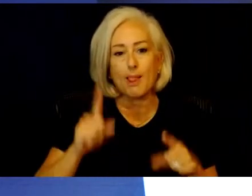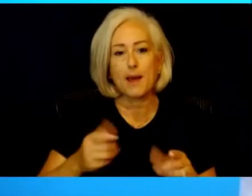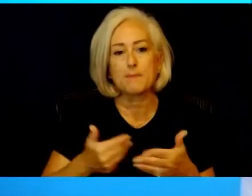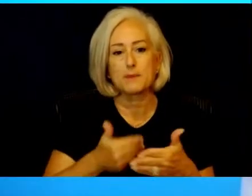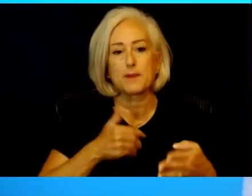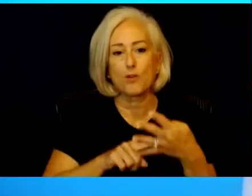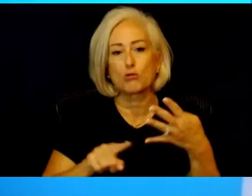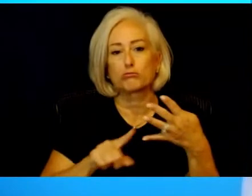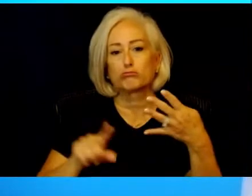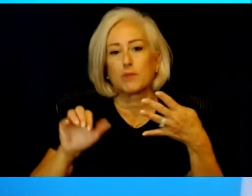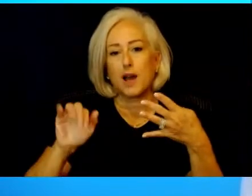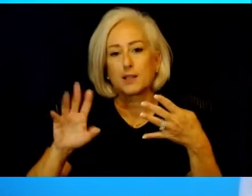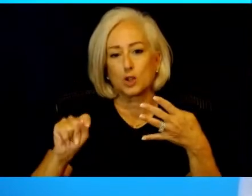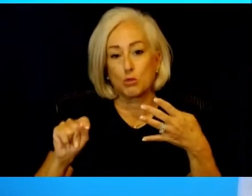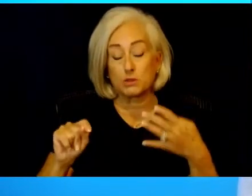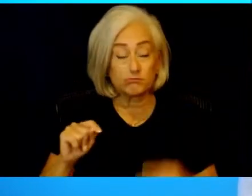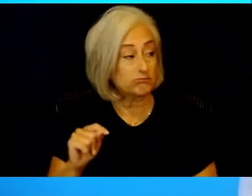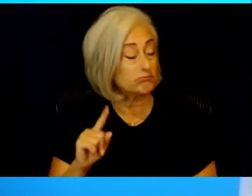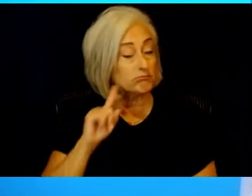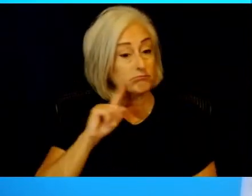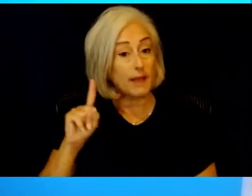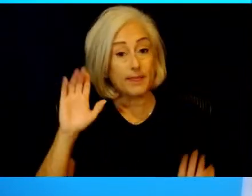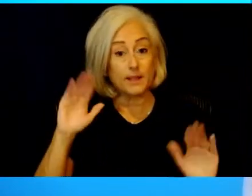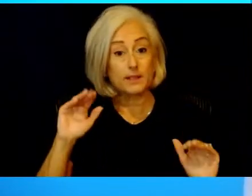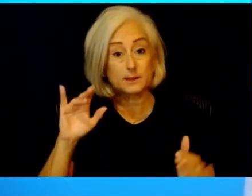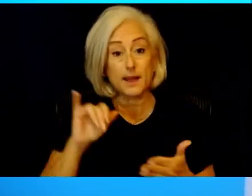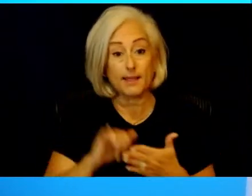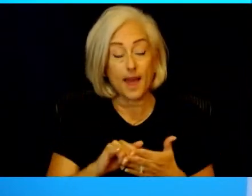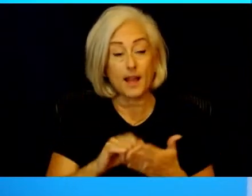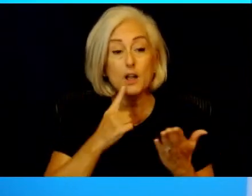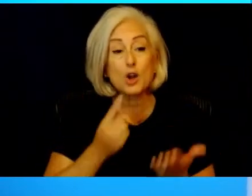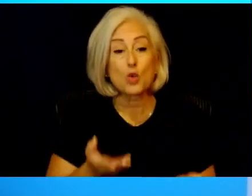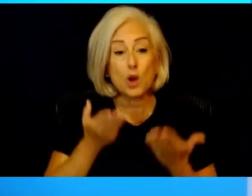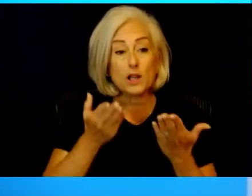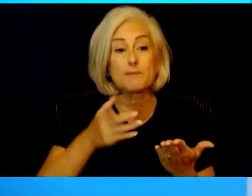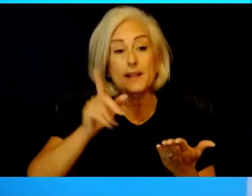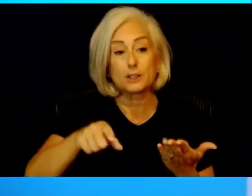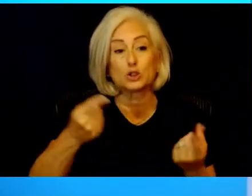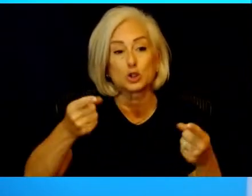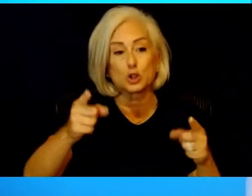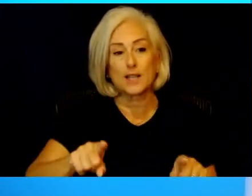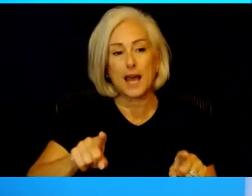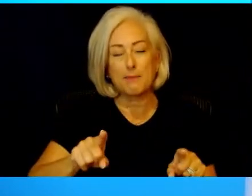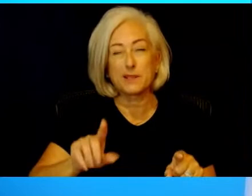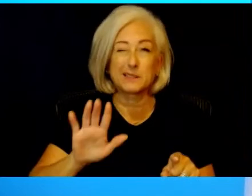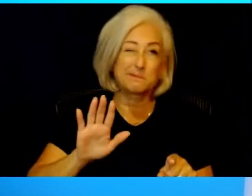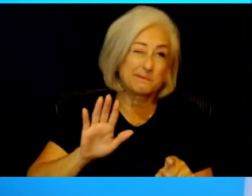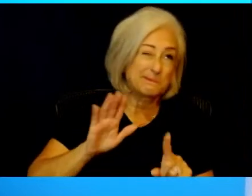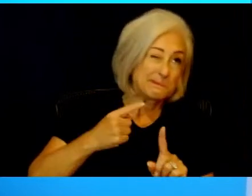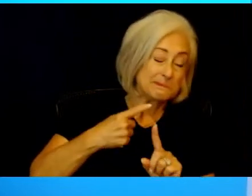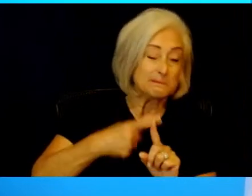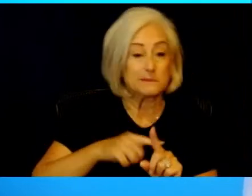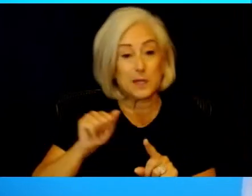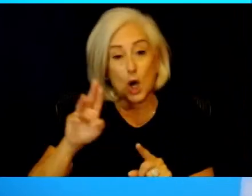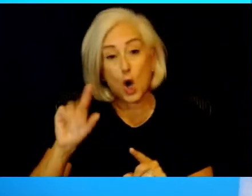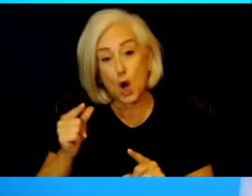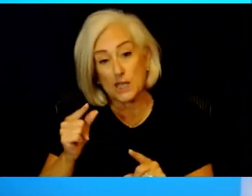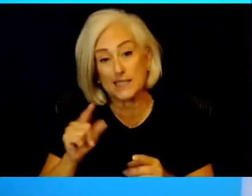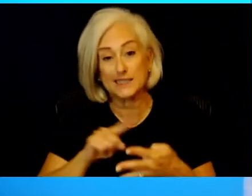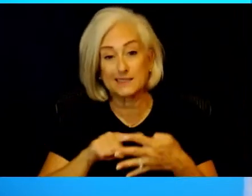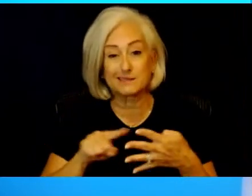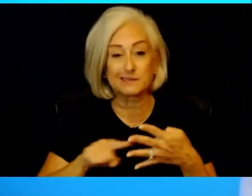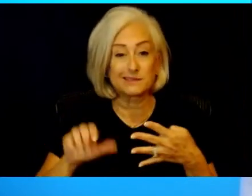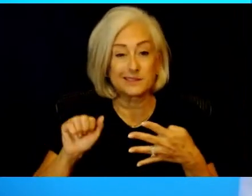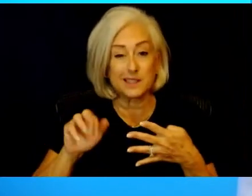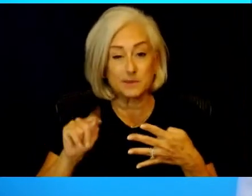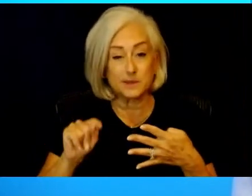I think we are expecting that. I think recommendations should be coming out in August or early September at the latest, was the latest timeline that